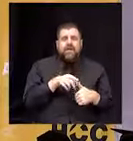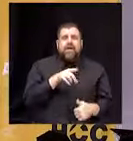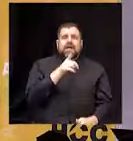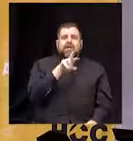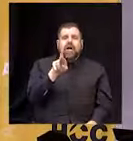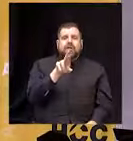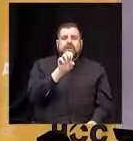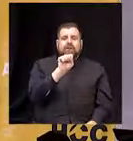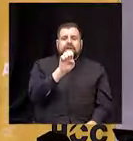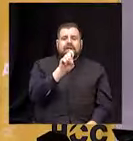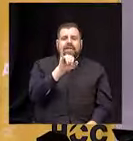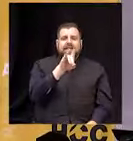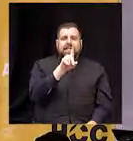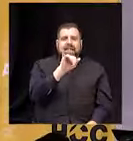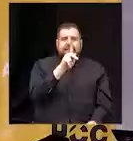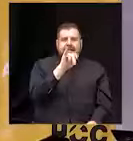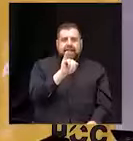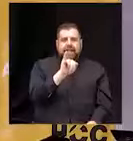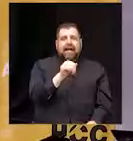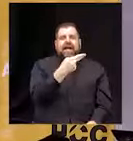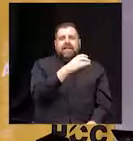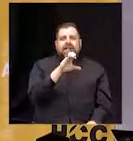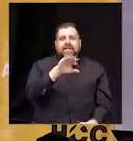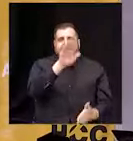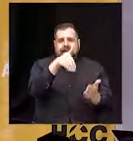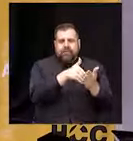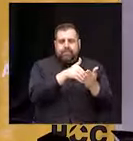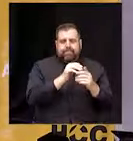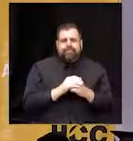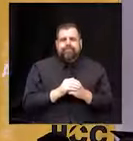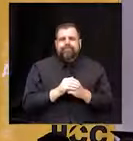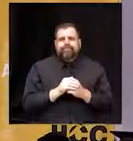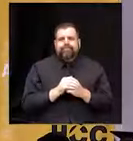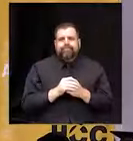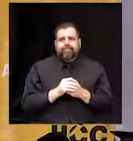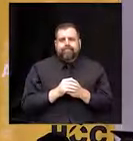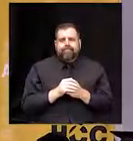Siddiqui, president of HCC Central College.